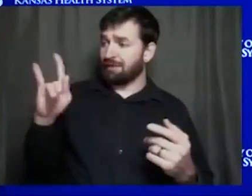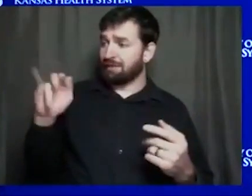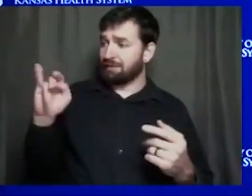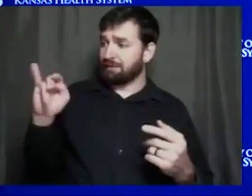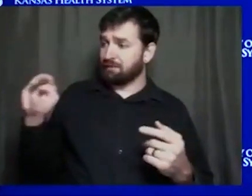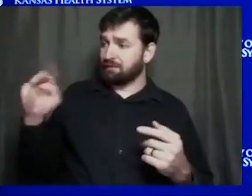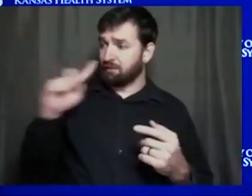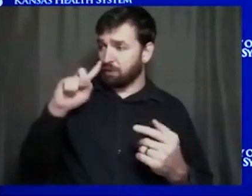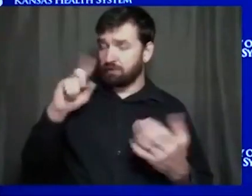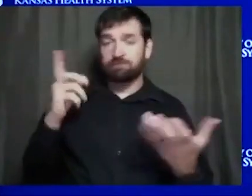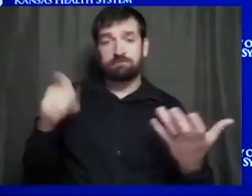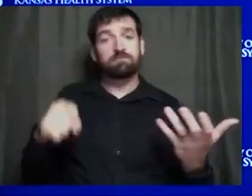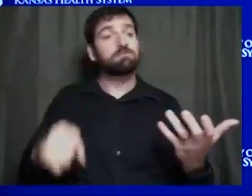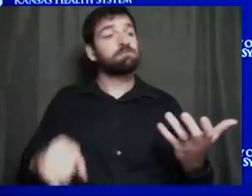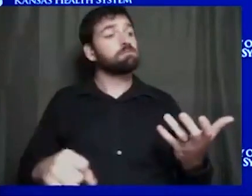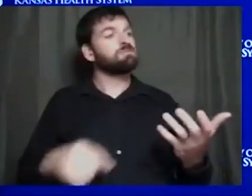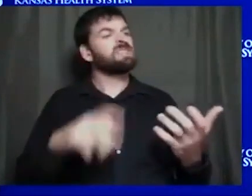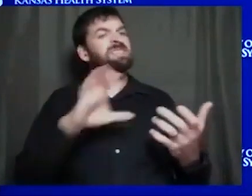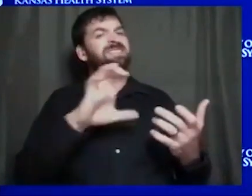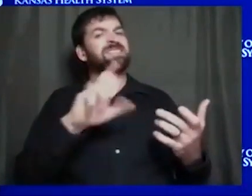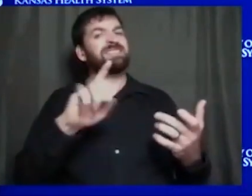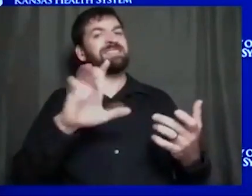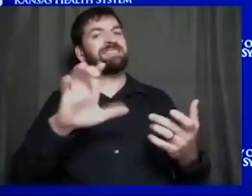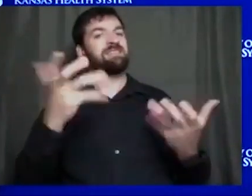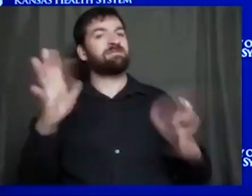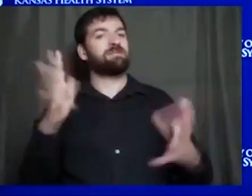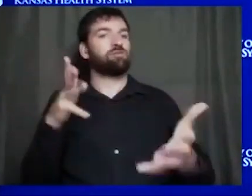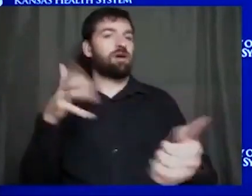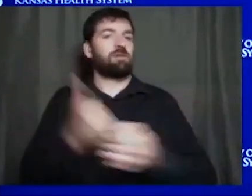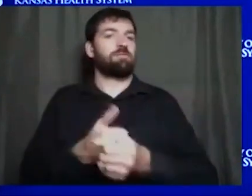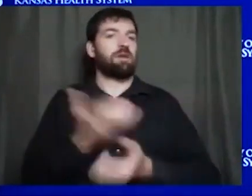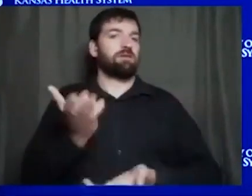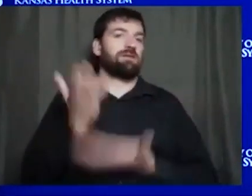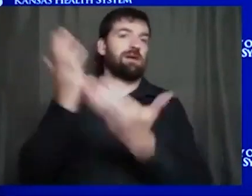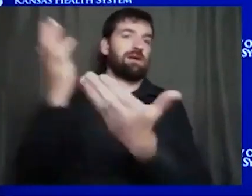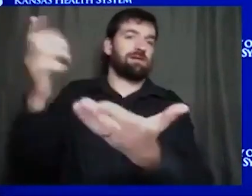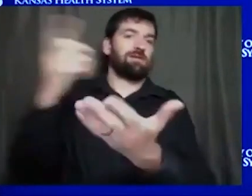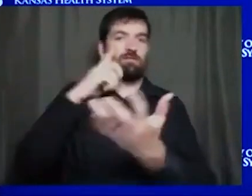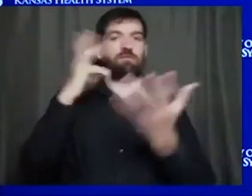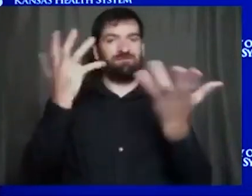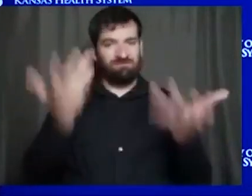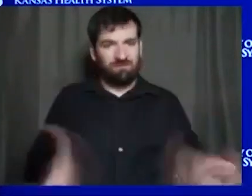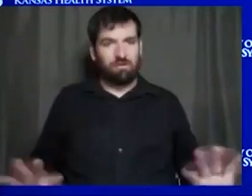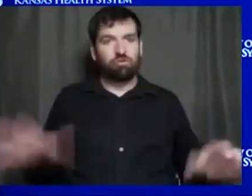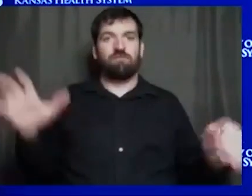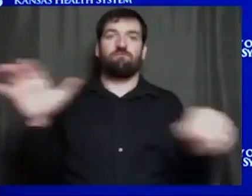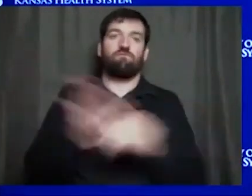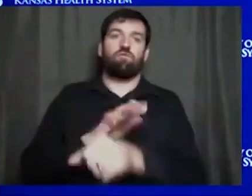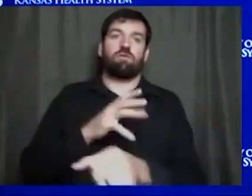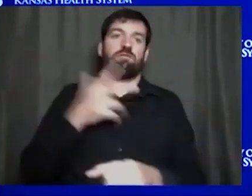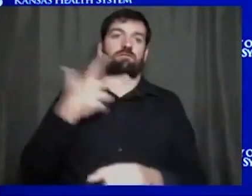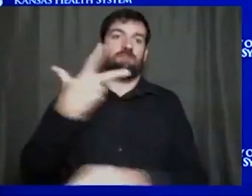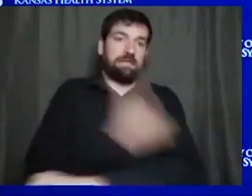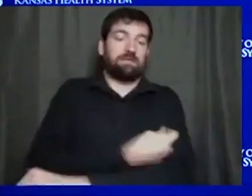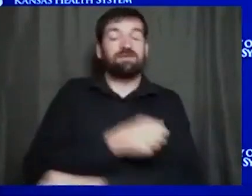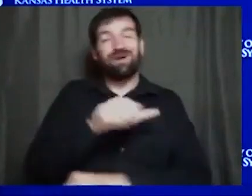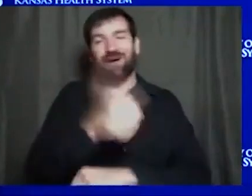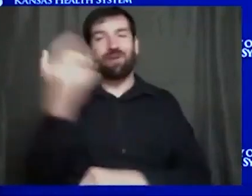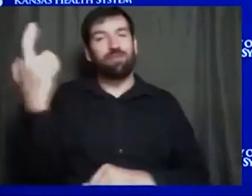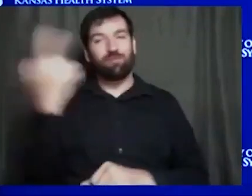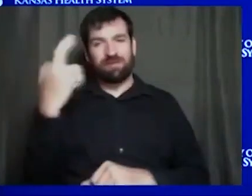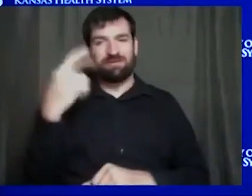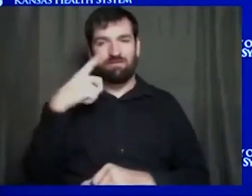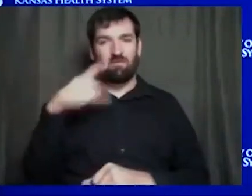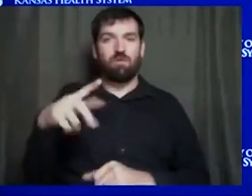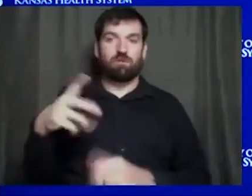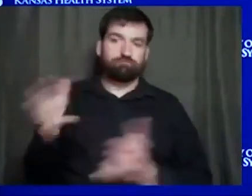the CDC did update its guidance for those that are fully vaccinated. So one more reason to go get vaccinated or to get your child 12 and